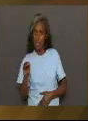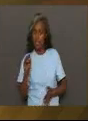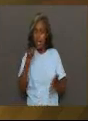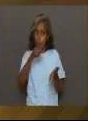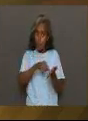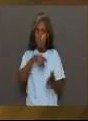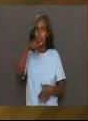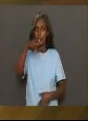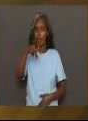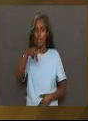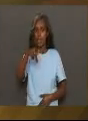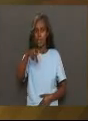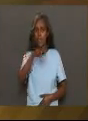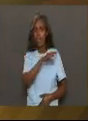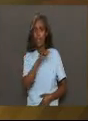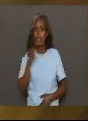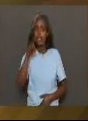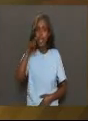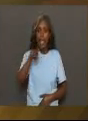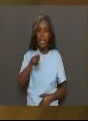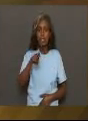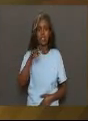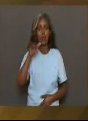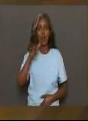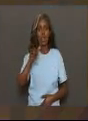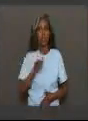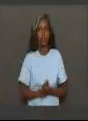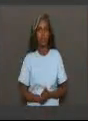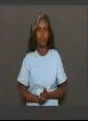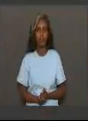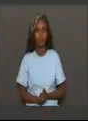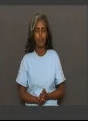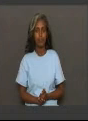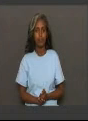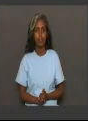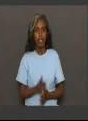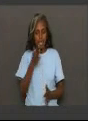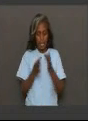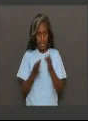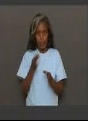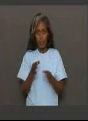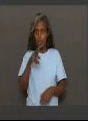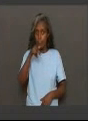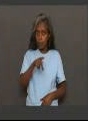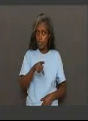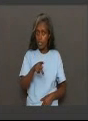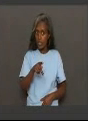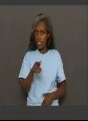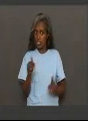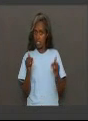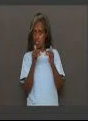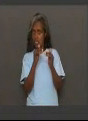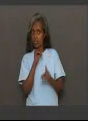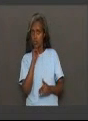point P at x, y. If P does not lie